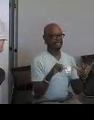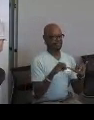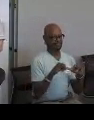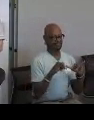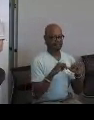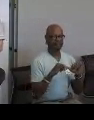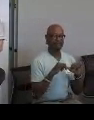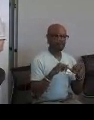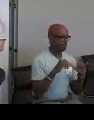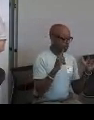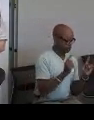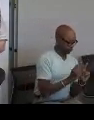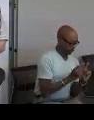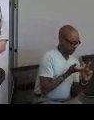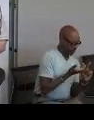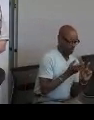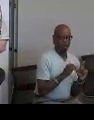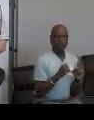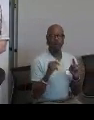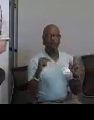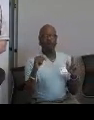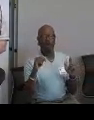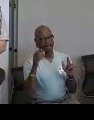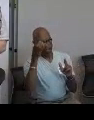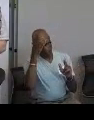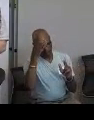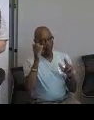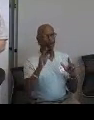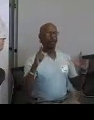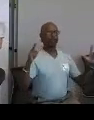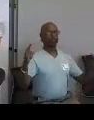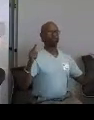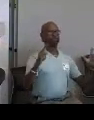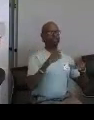as opposed to painting it with pixels.